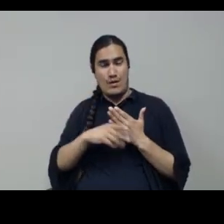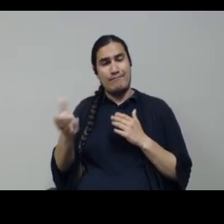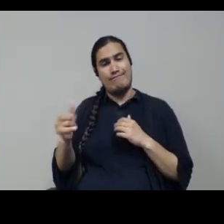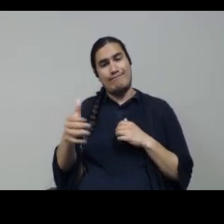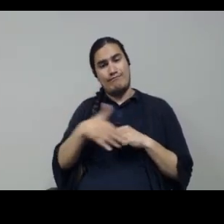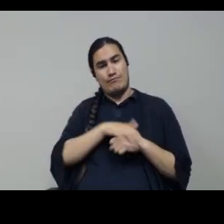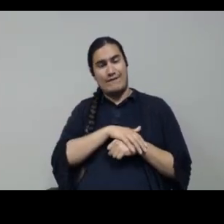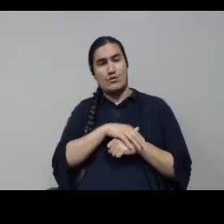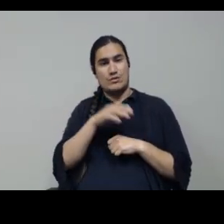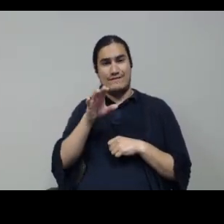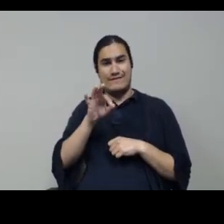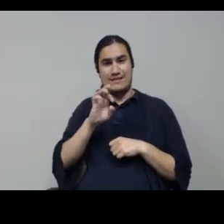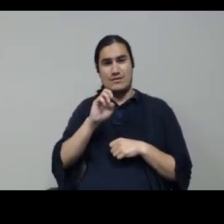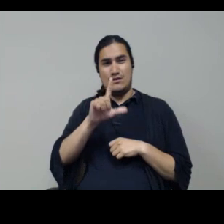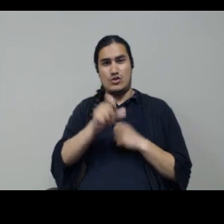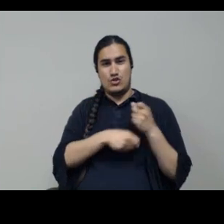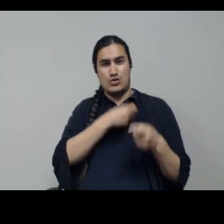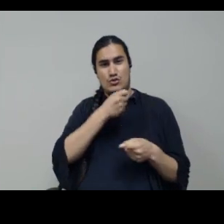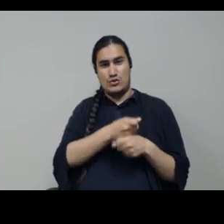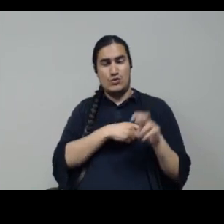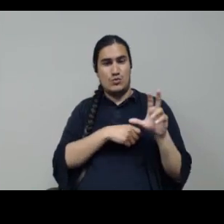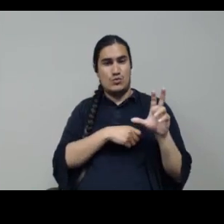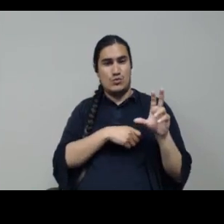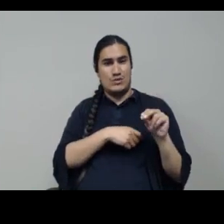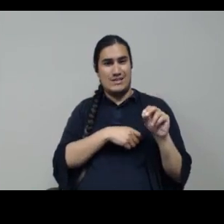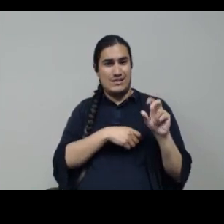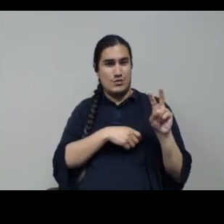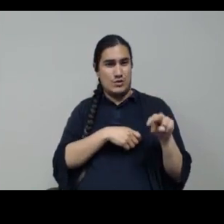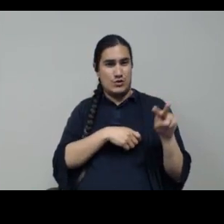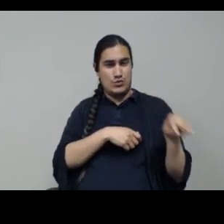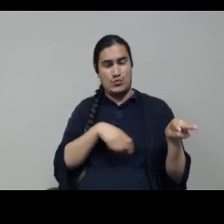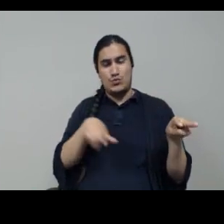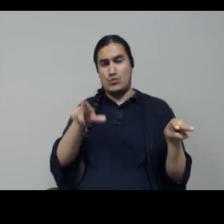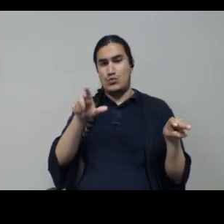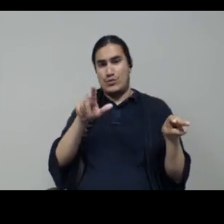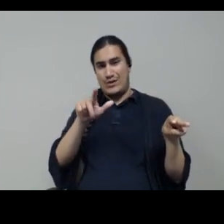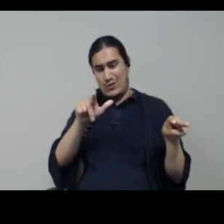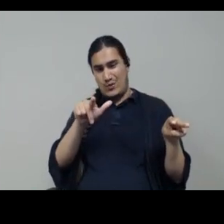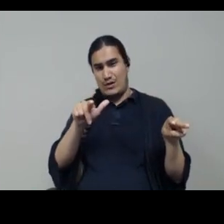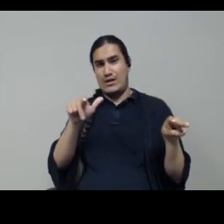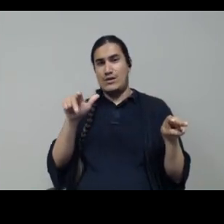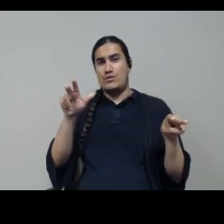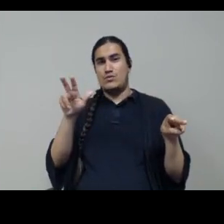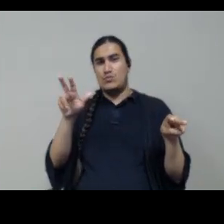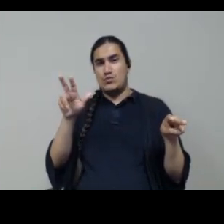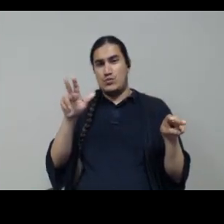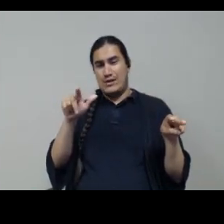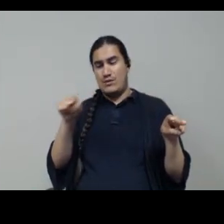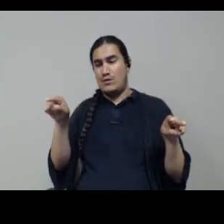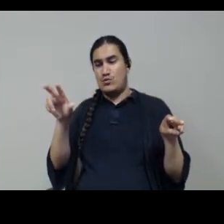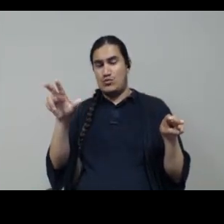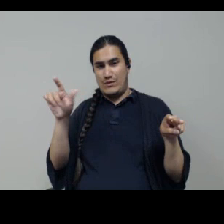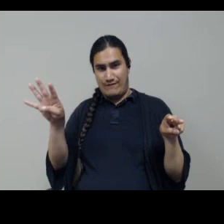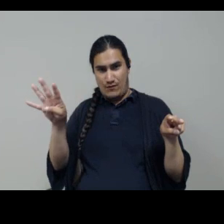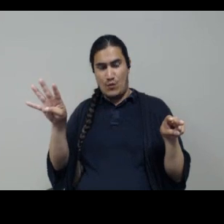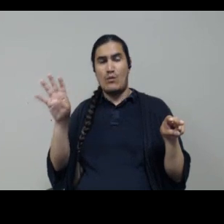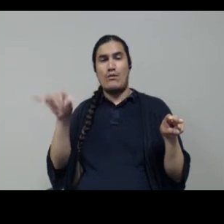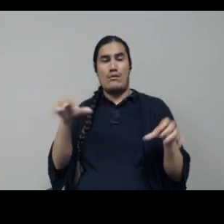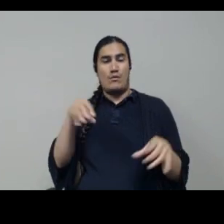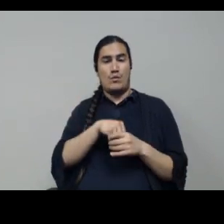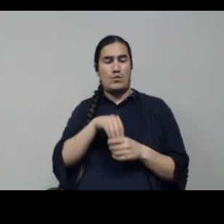fiscal years 2022, 23, and 2023-24, includes